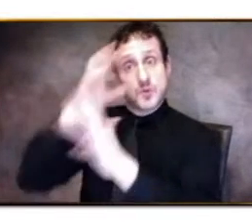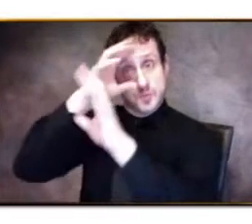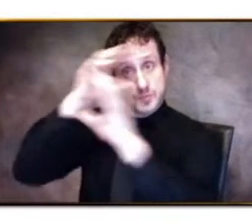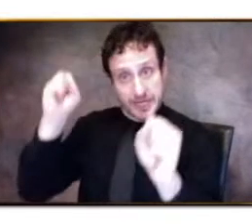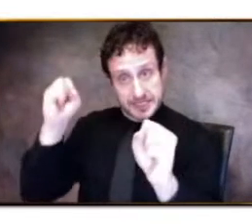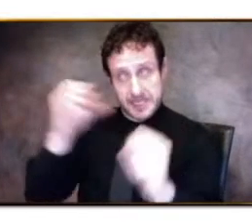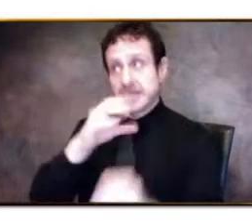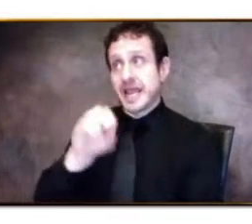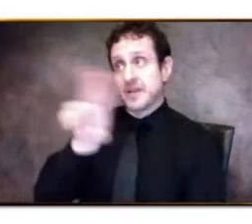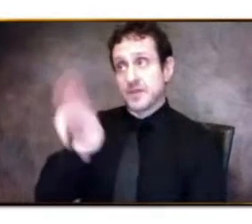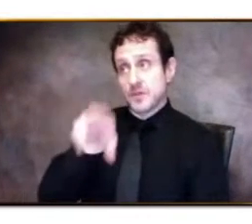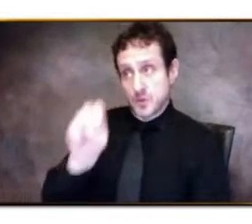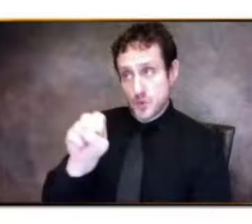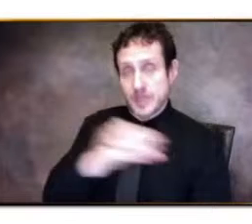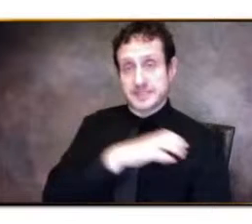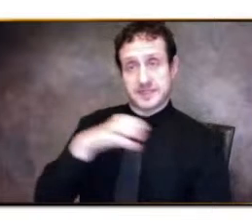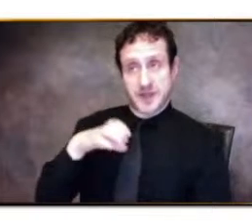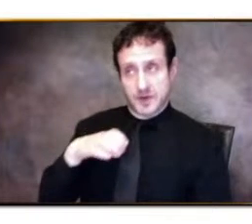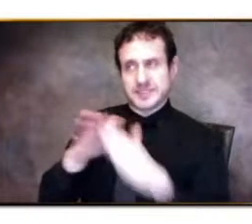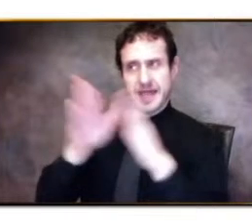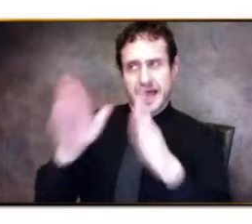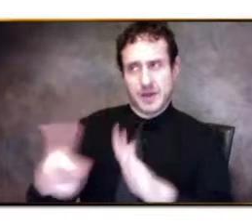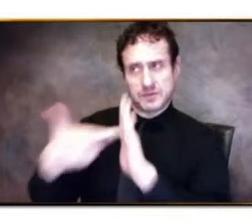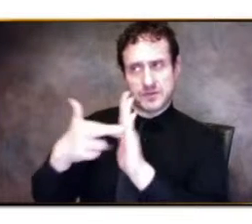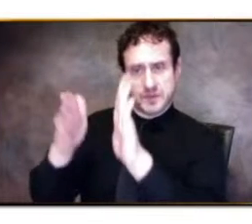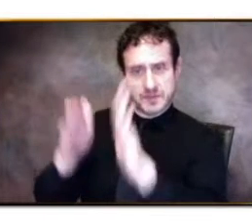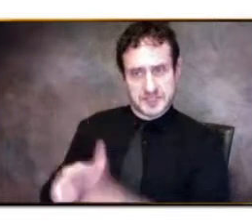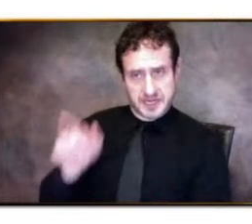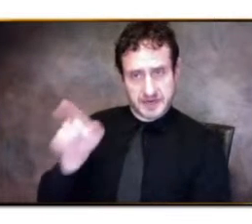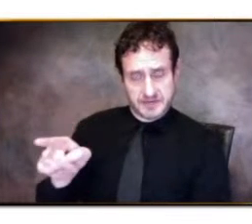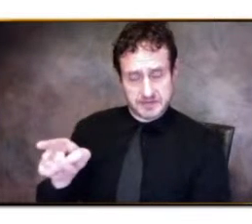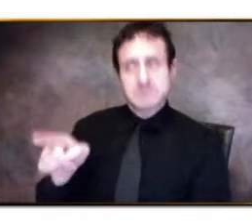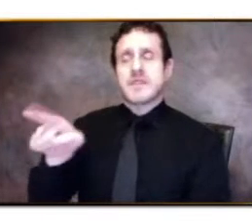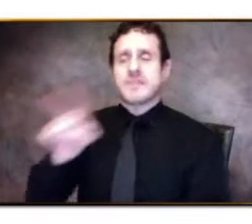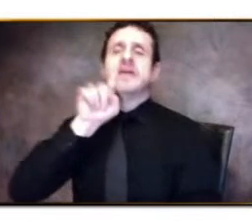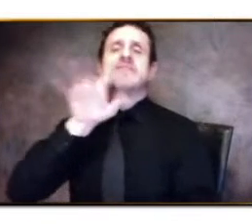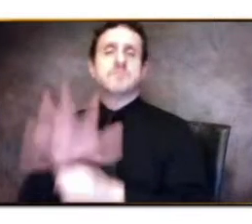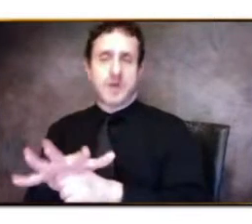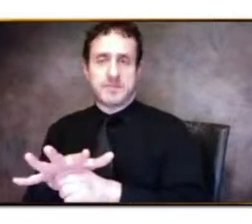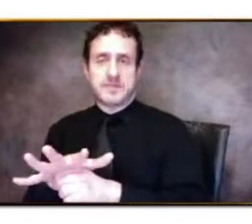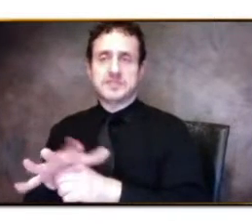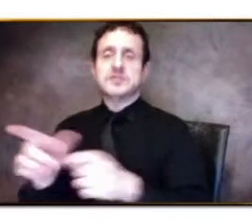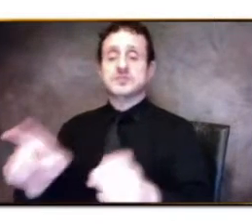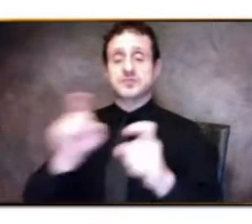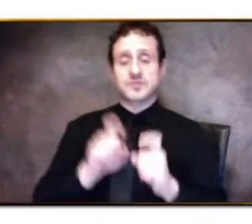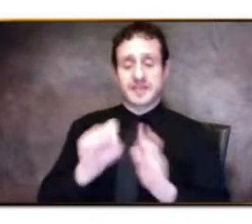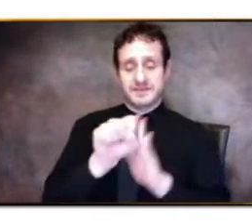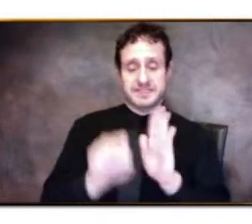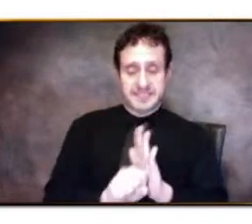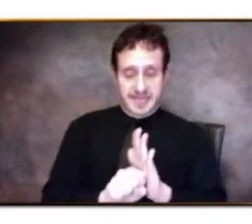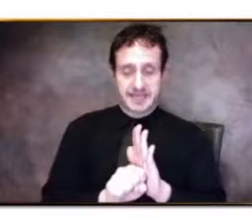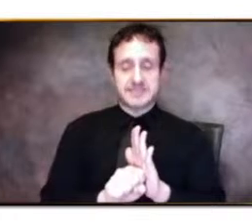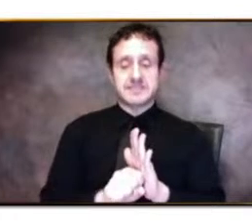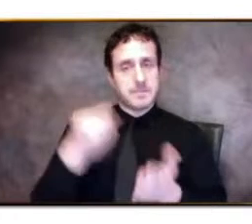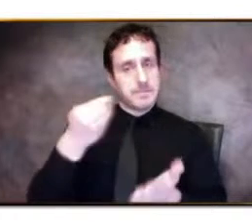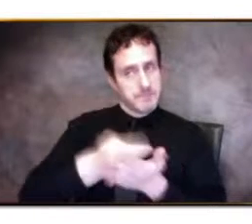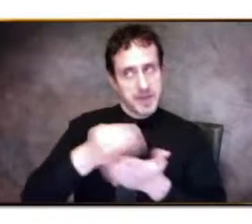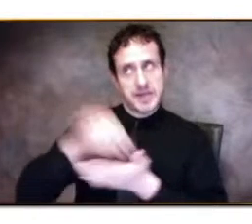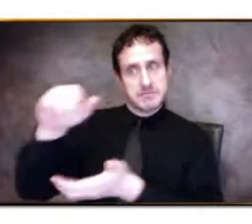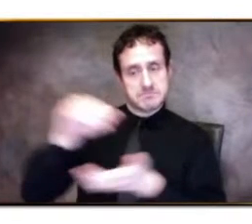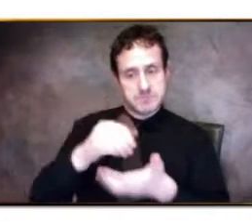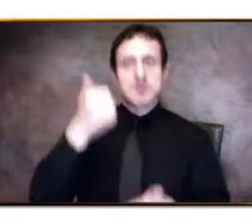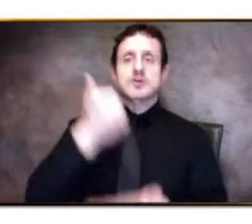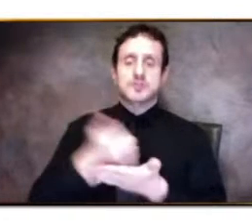have pledged to provide state and local stimulus funding to assist us with the